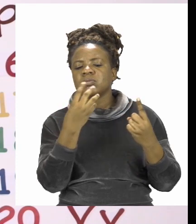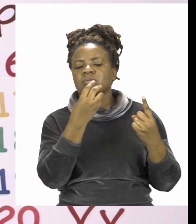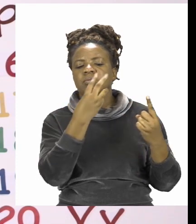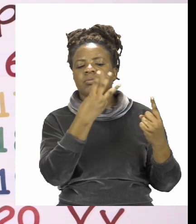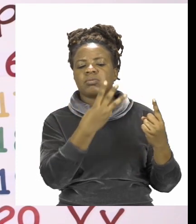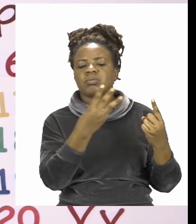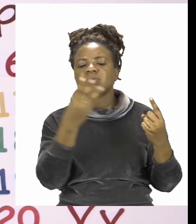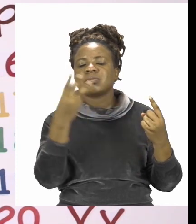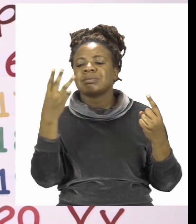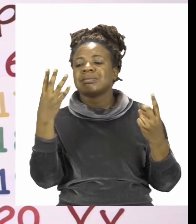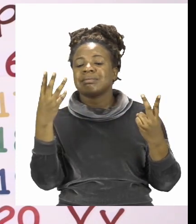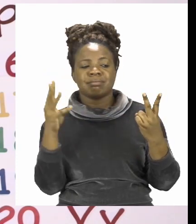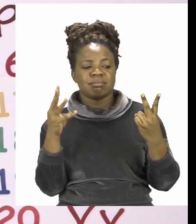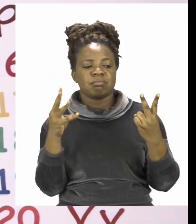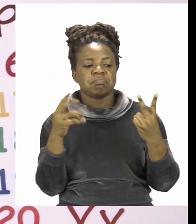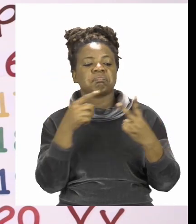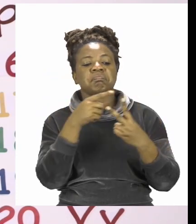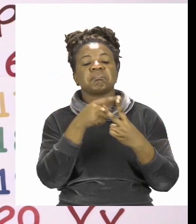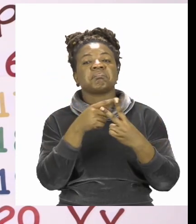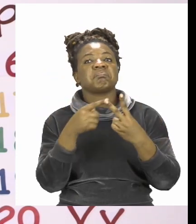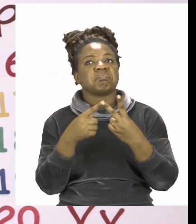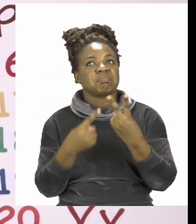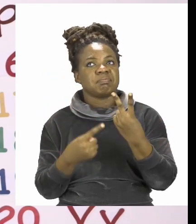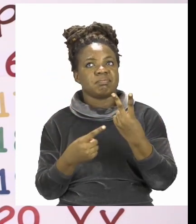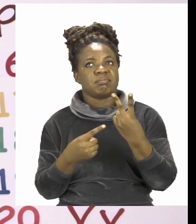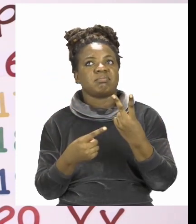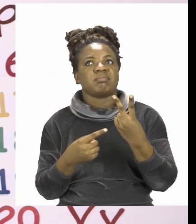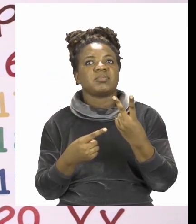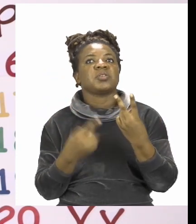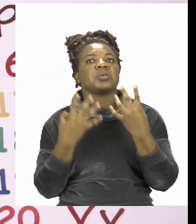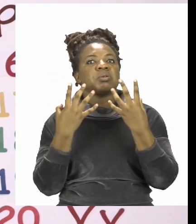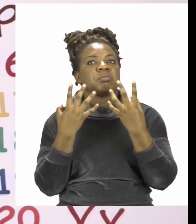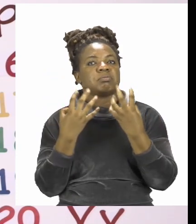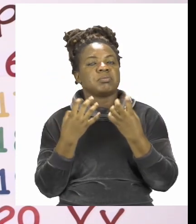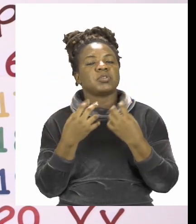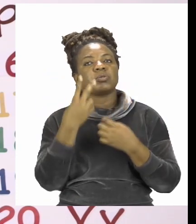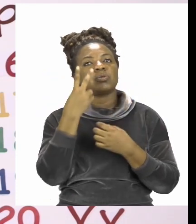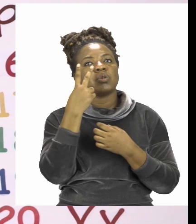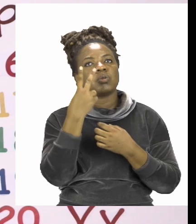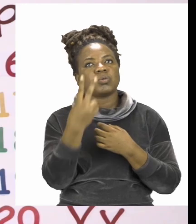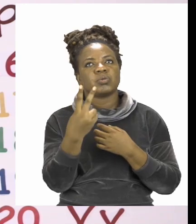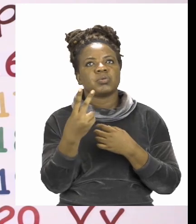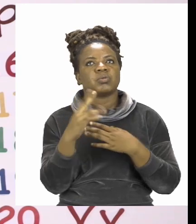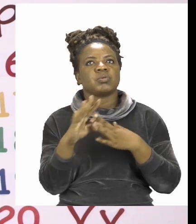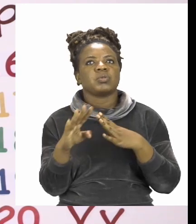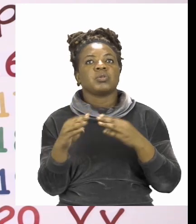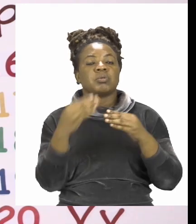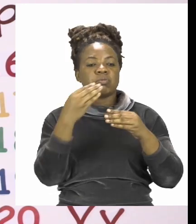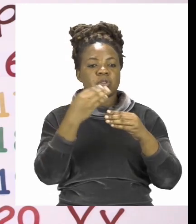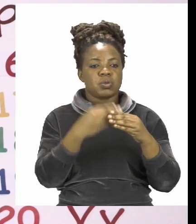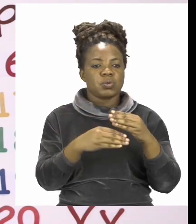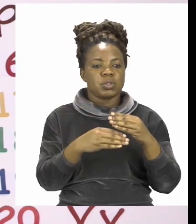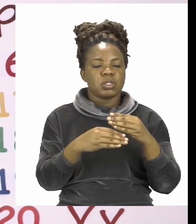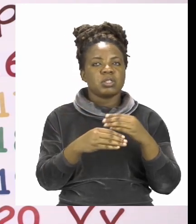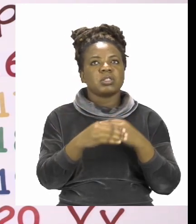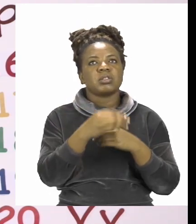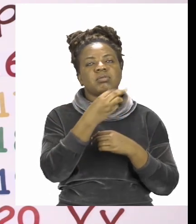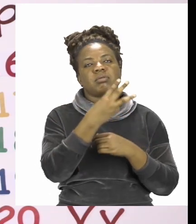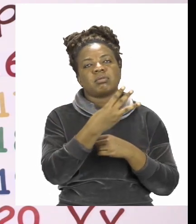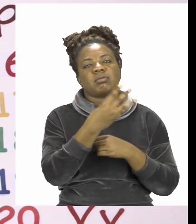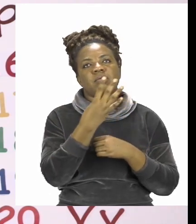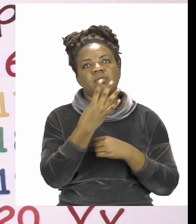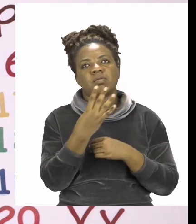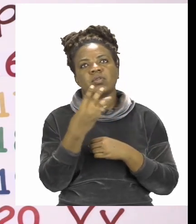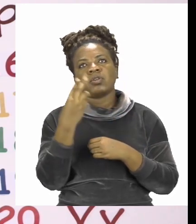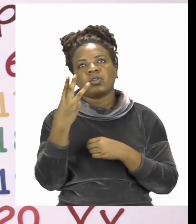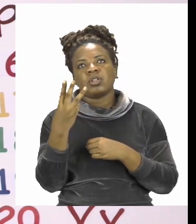36. So we only need 2 counters to get to 36.